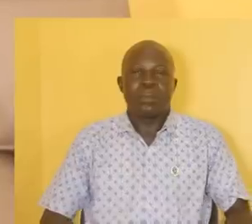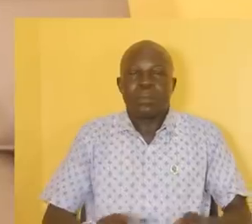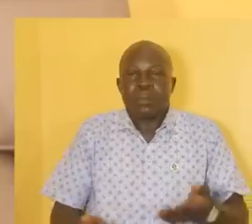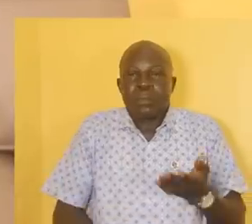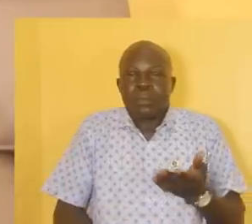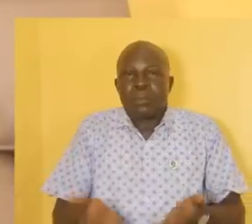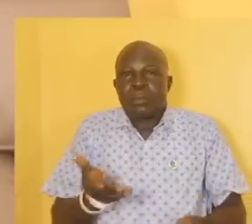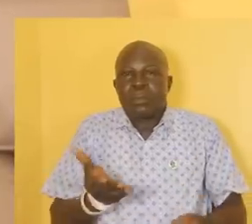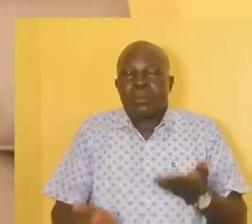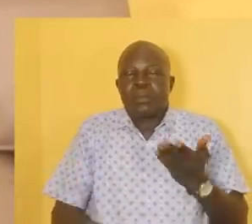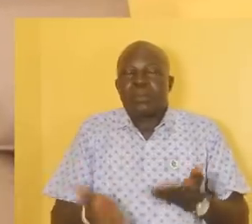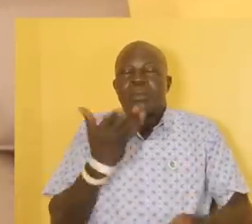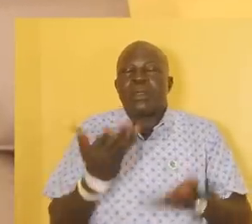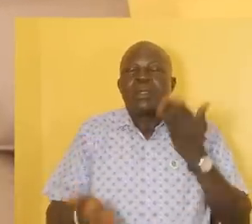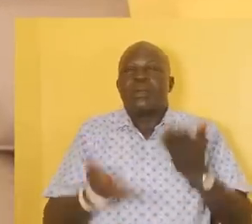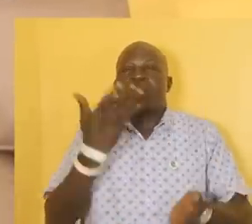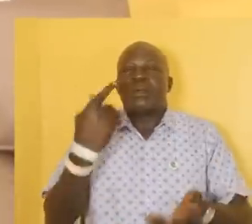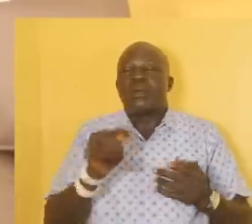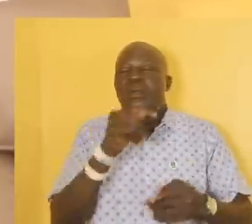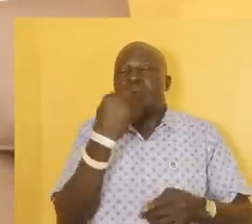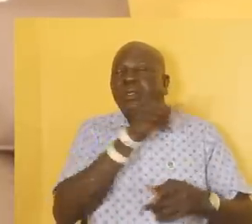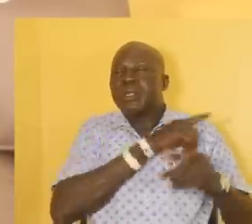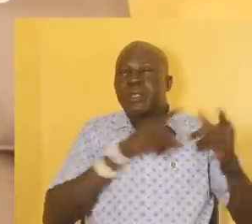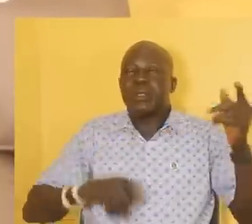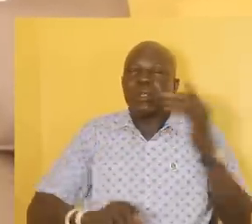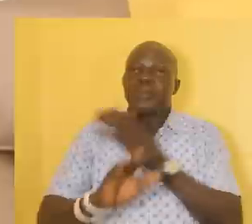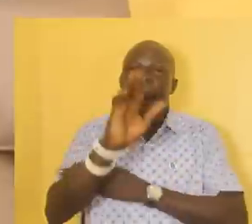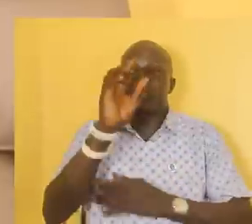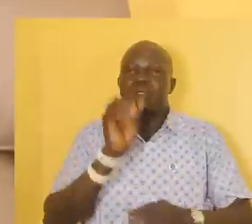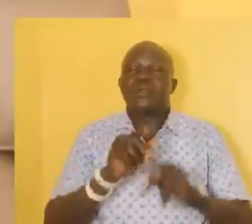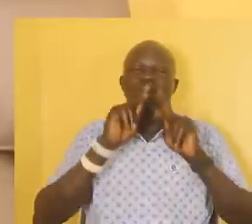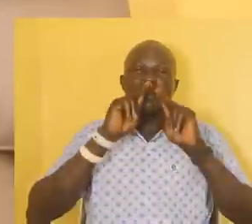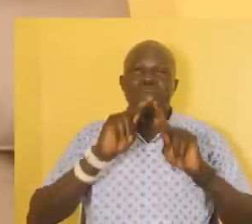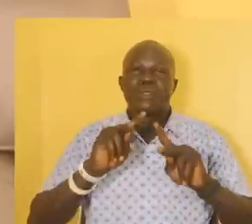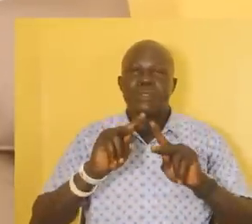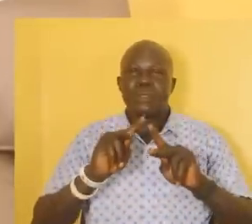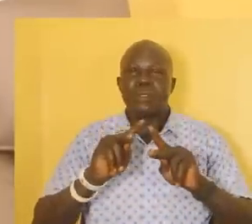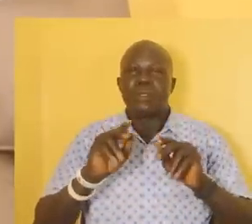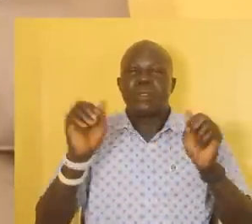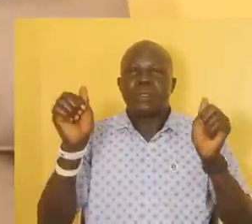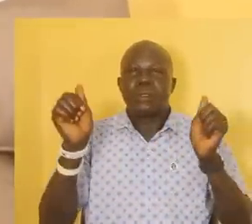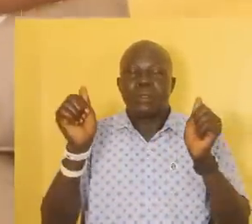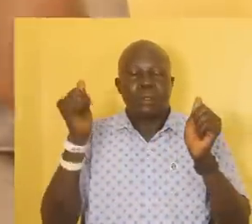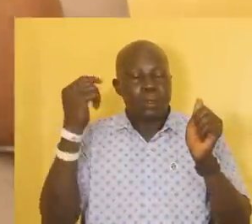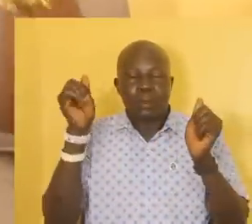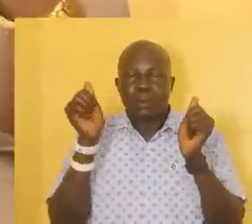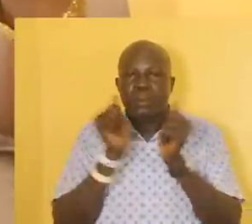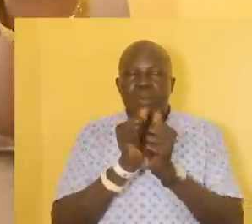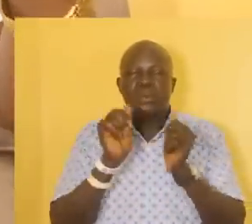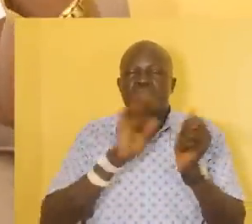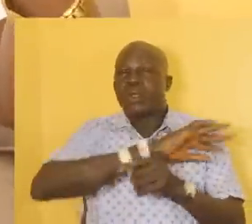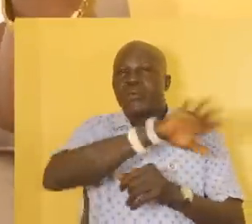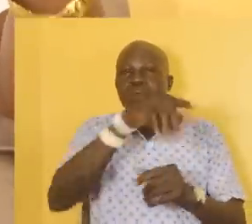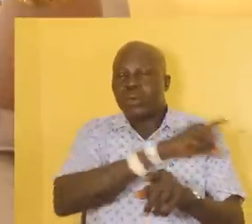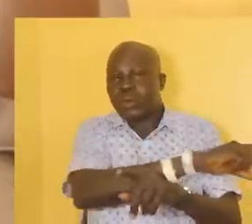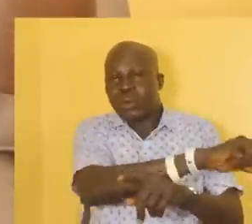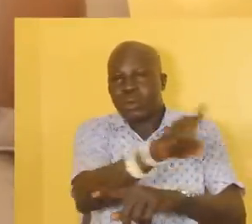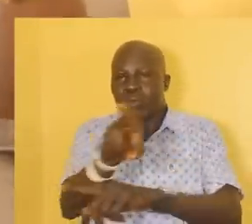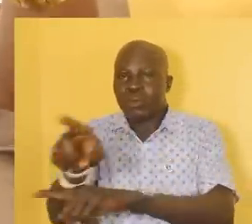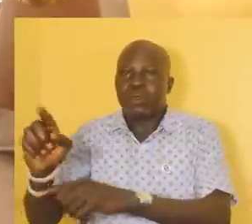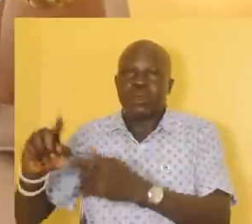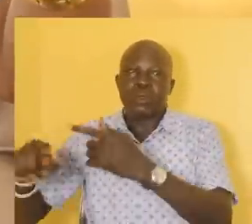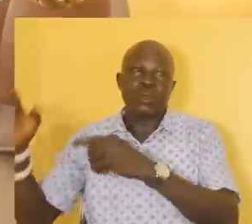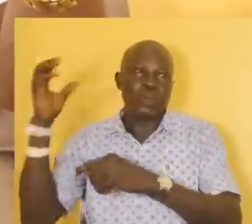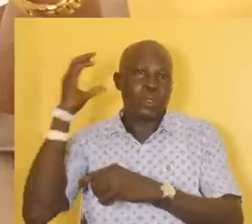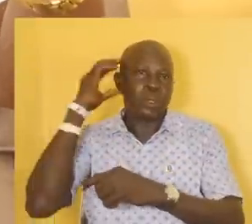je ki olorun ala fear may God of peace yo wa pelu gbogbo eniyan be with everyone gbogbo won